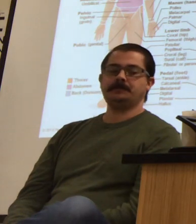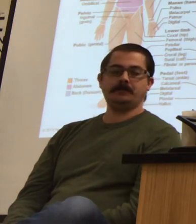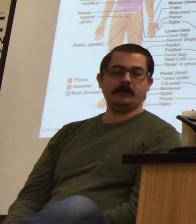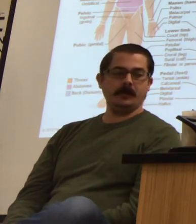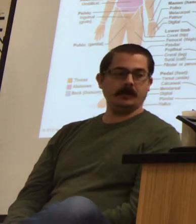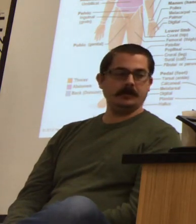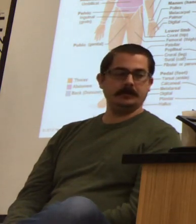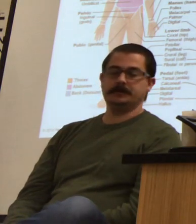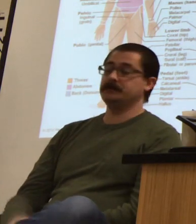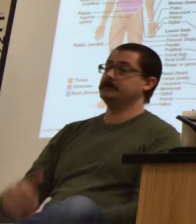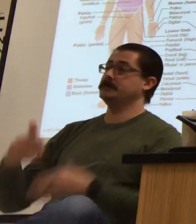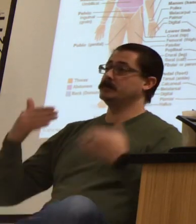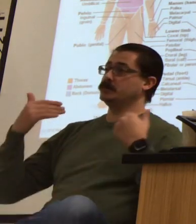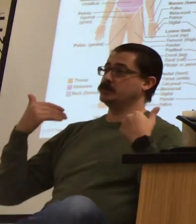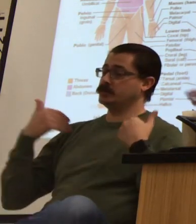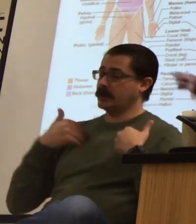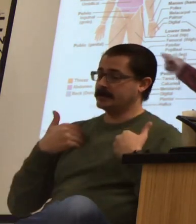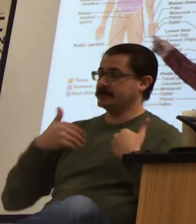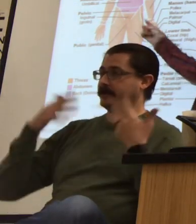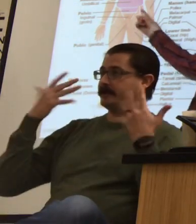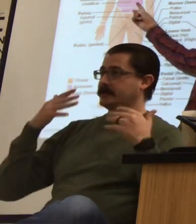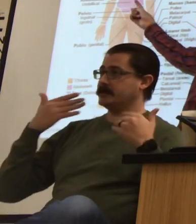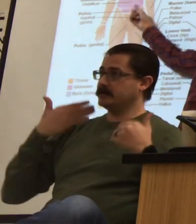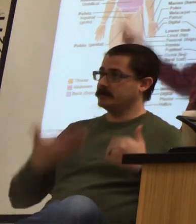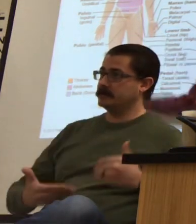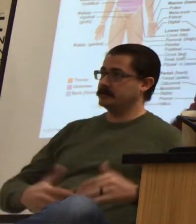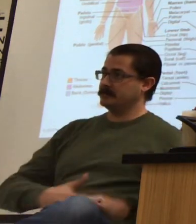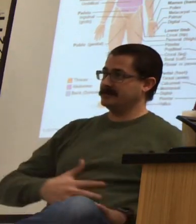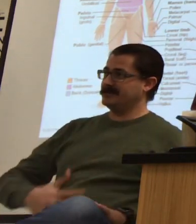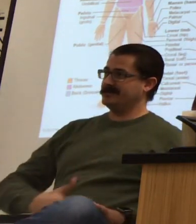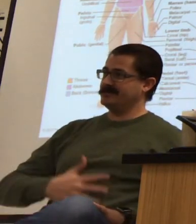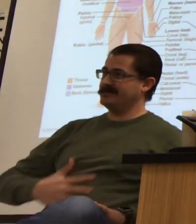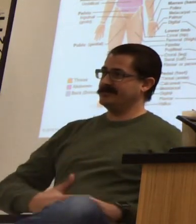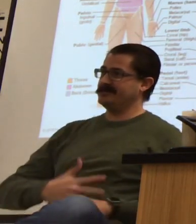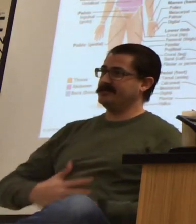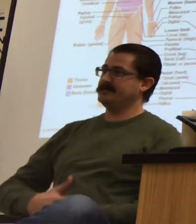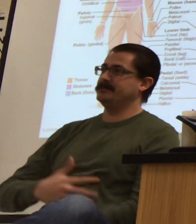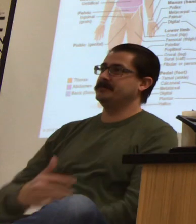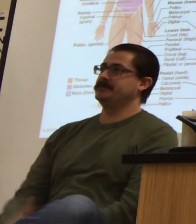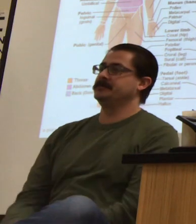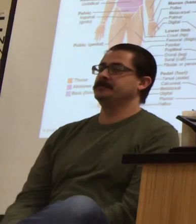All right, so you go from chest and down to the abdomen region.